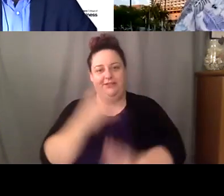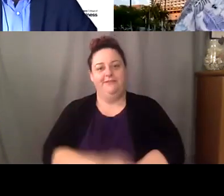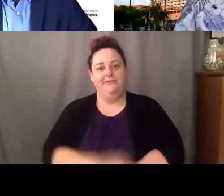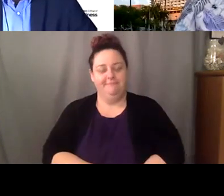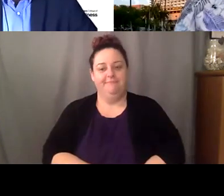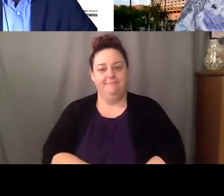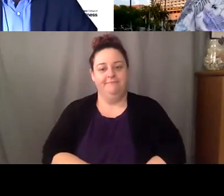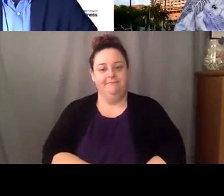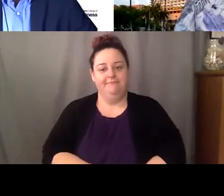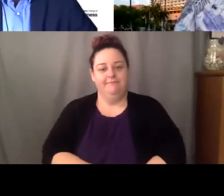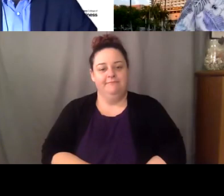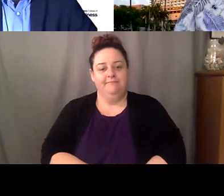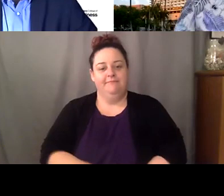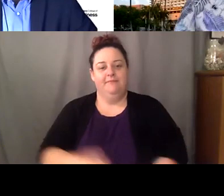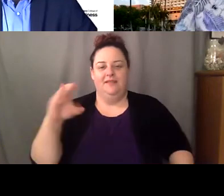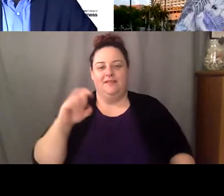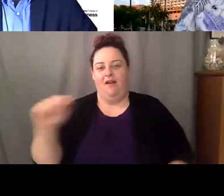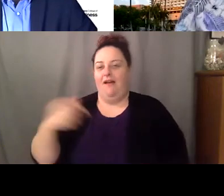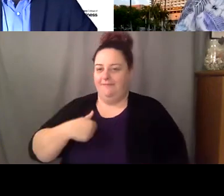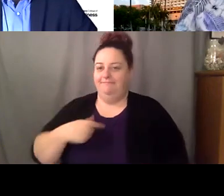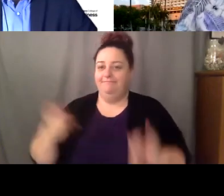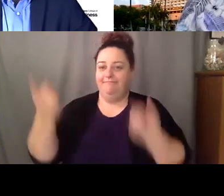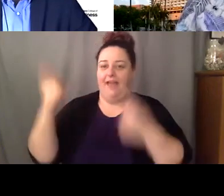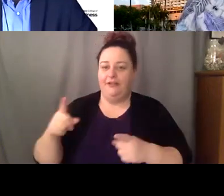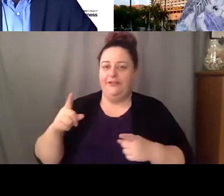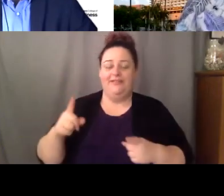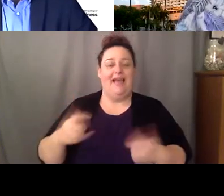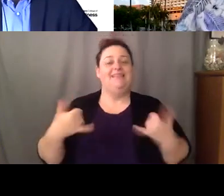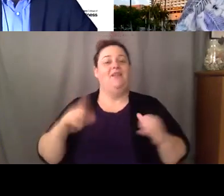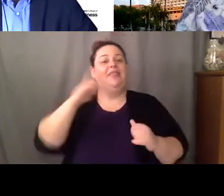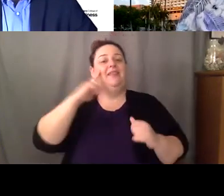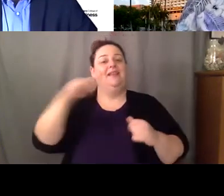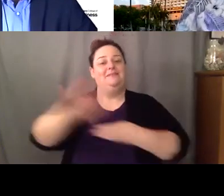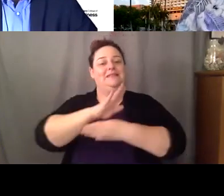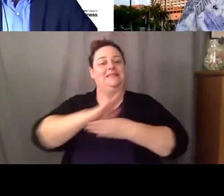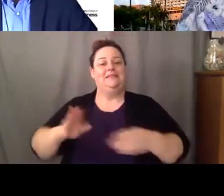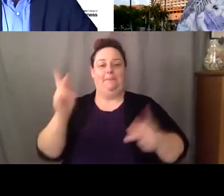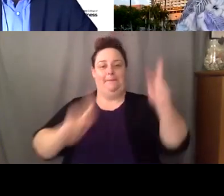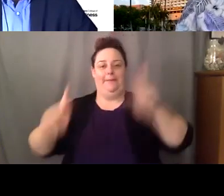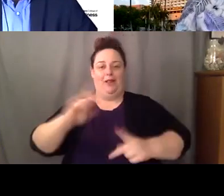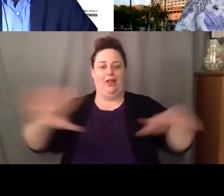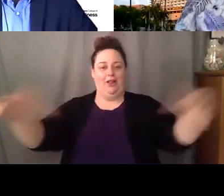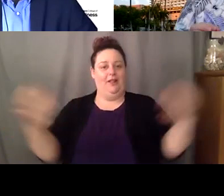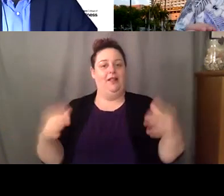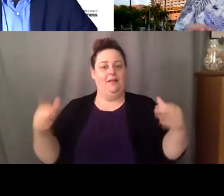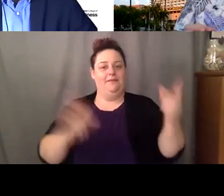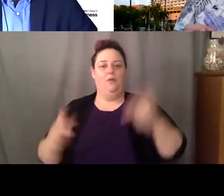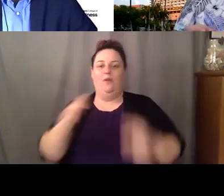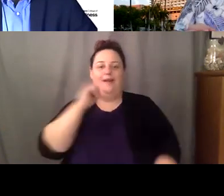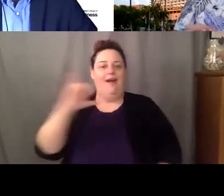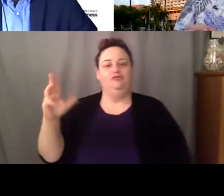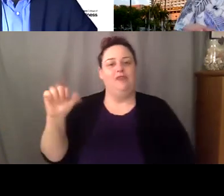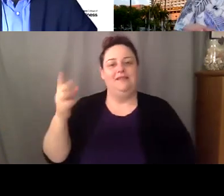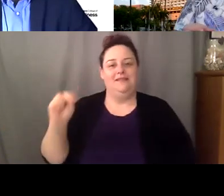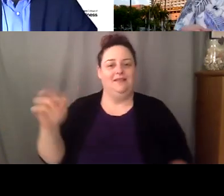Yeah, I agree. I think it's still fundamentally a people business. We're not quite at the level of the Jetsons,